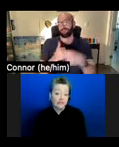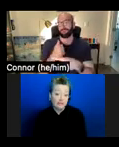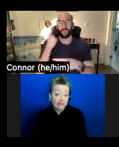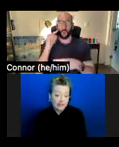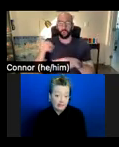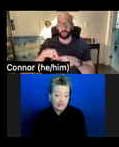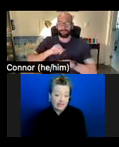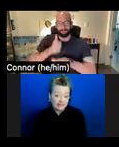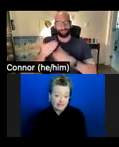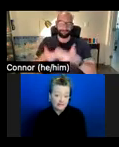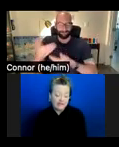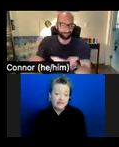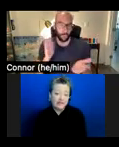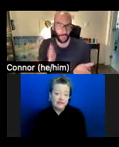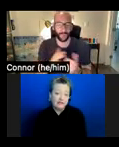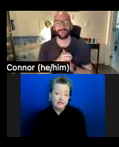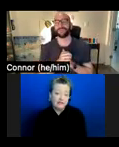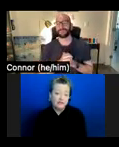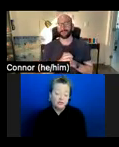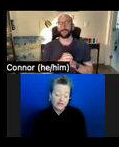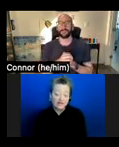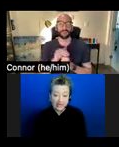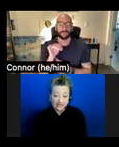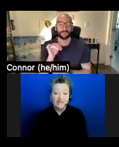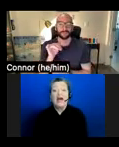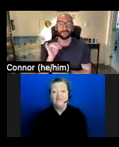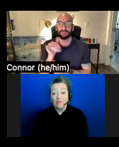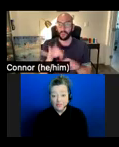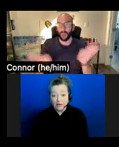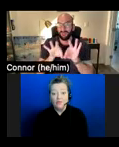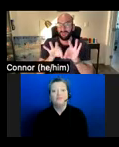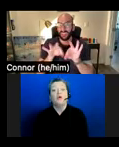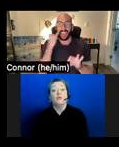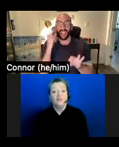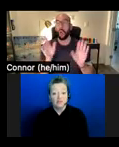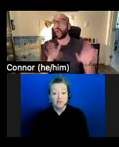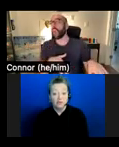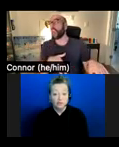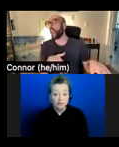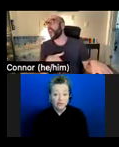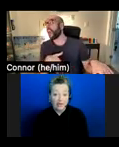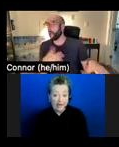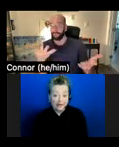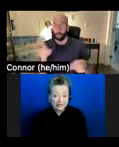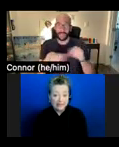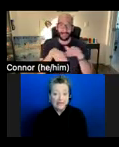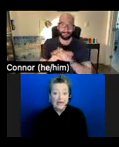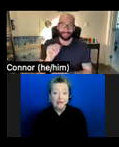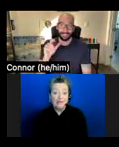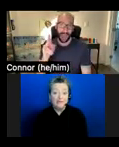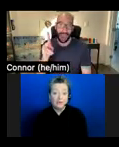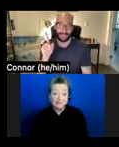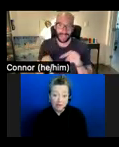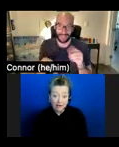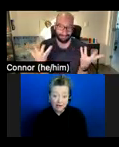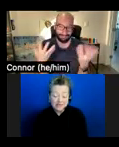to join the uh, Creative Connective. And from there, moving forward, then you'll be added.